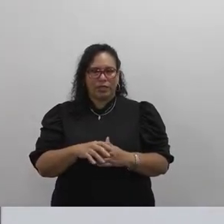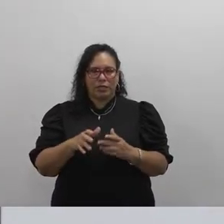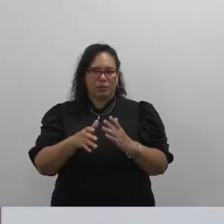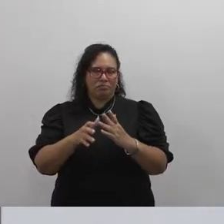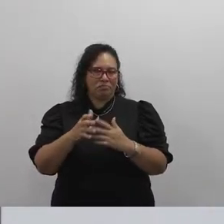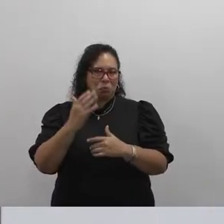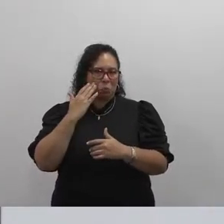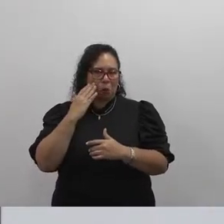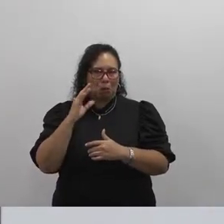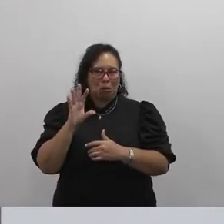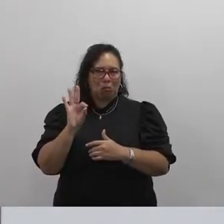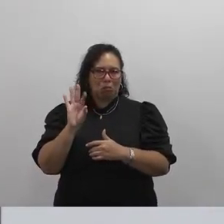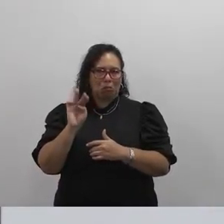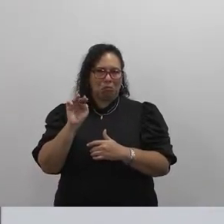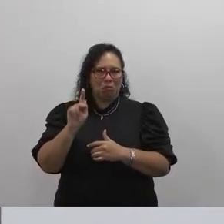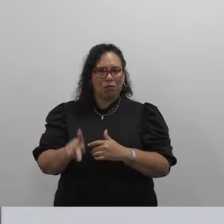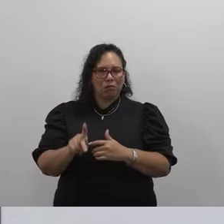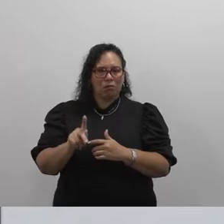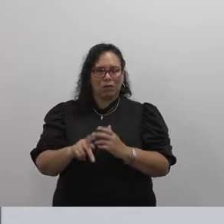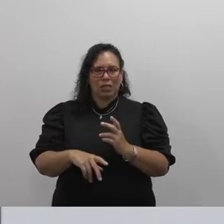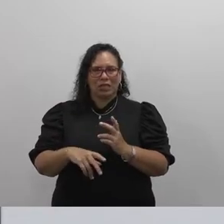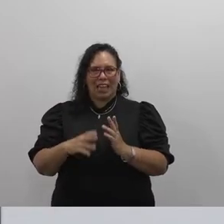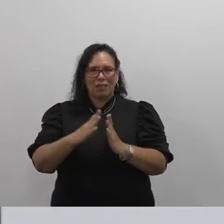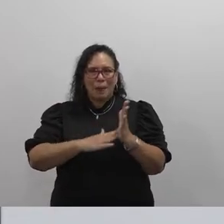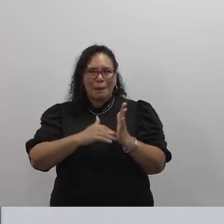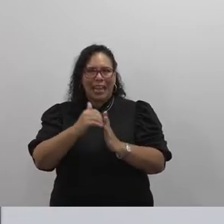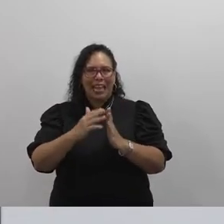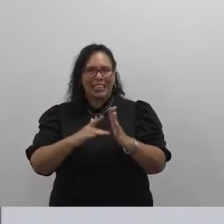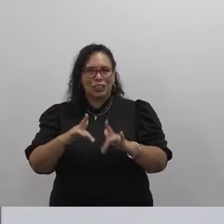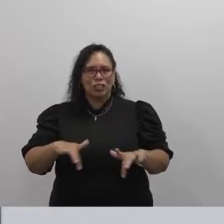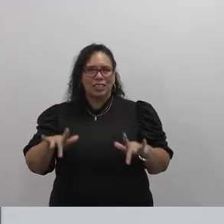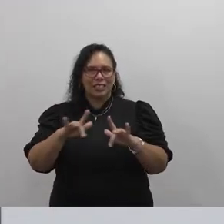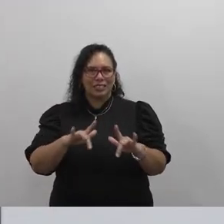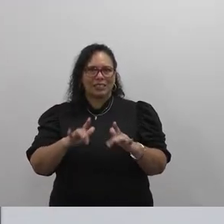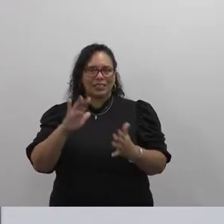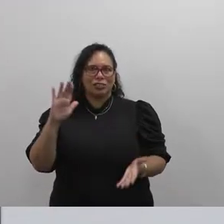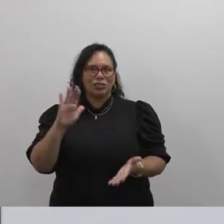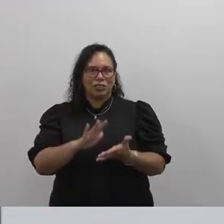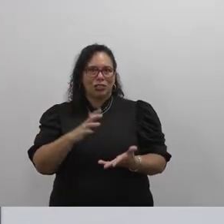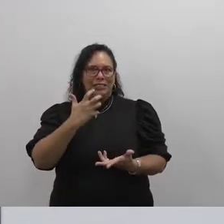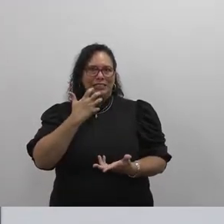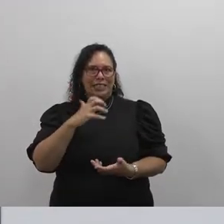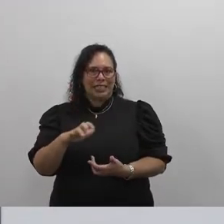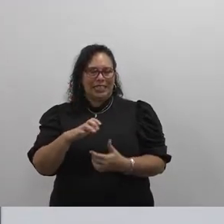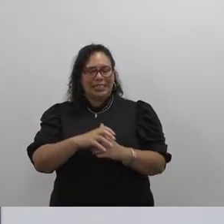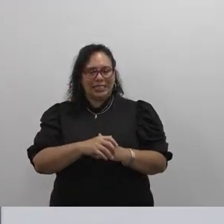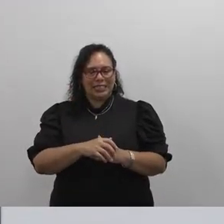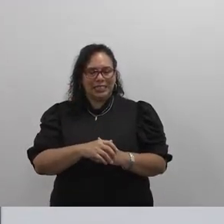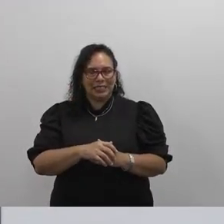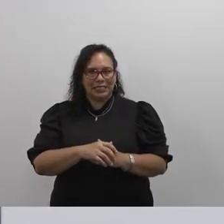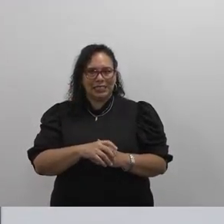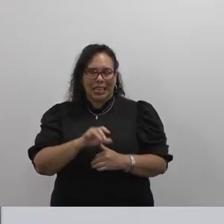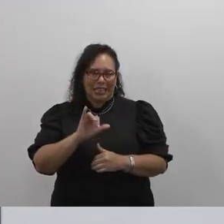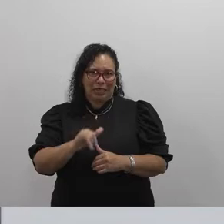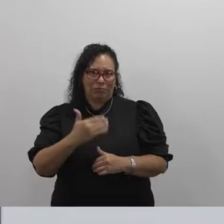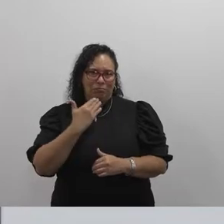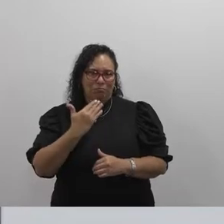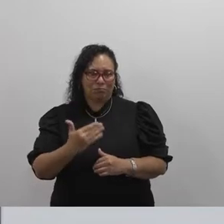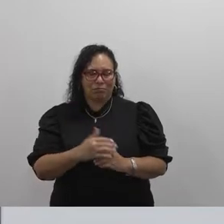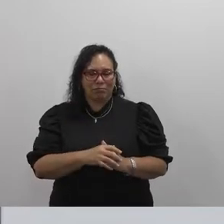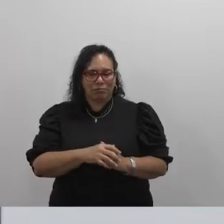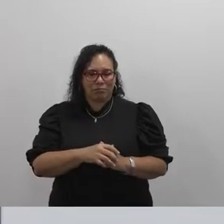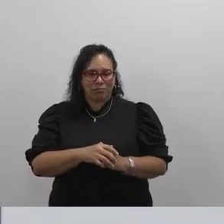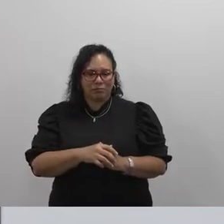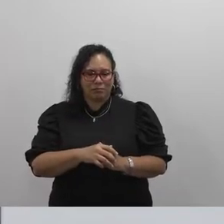plan, and that's having painted surfaces to really reduce the heat index in particular locations, this being an ideal one for that.